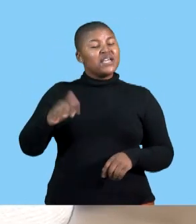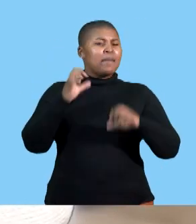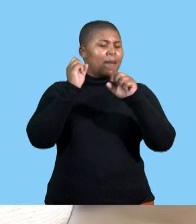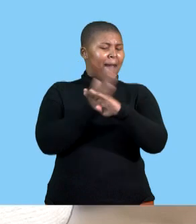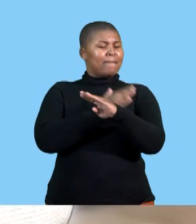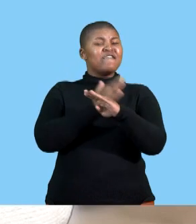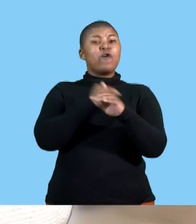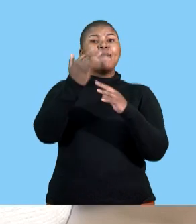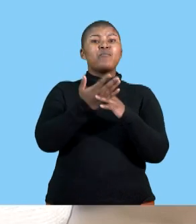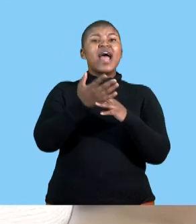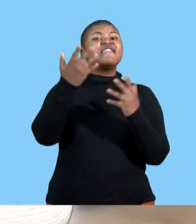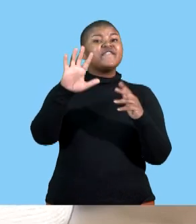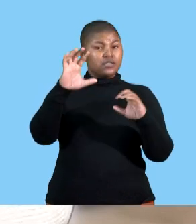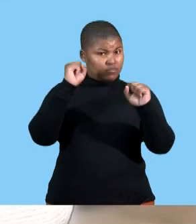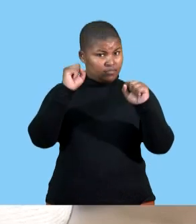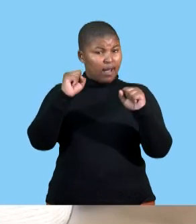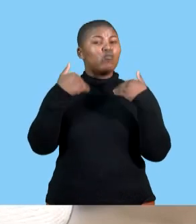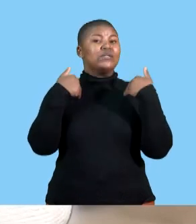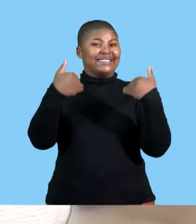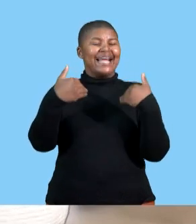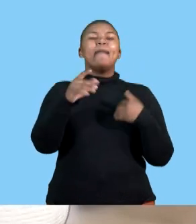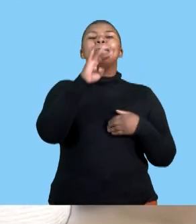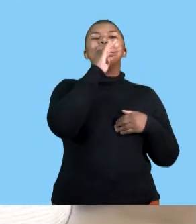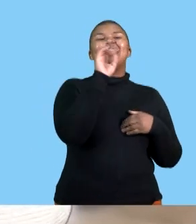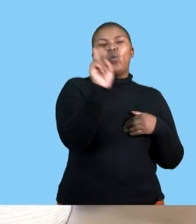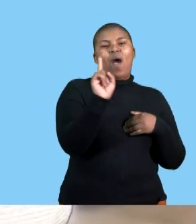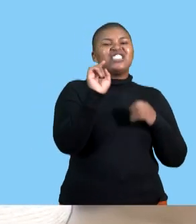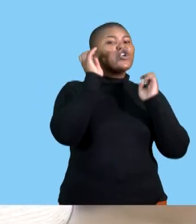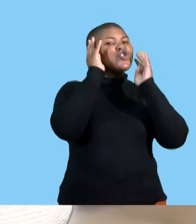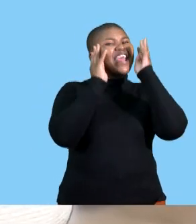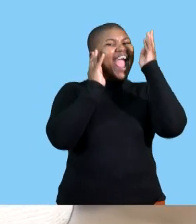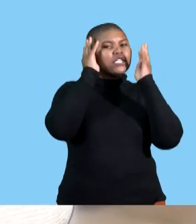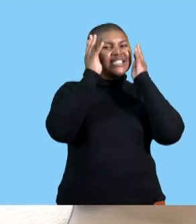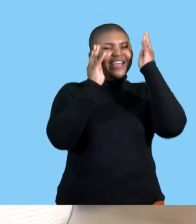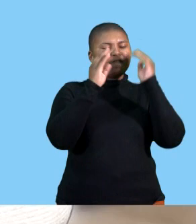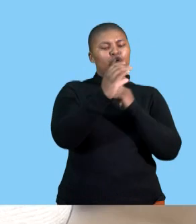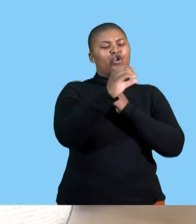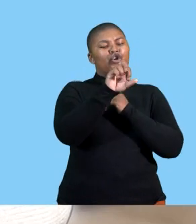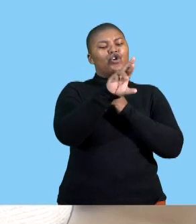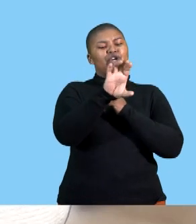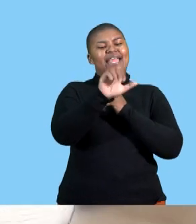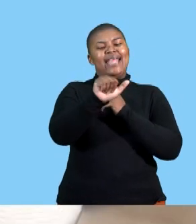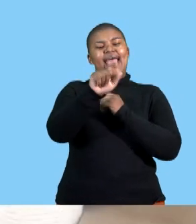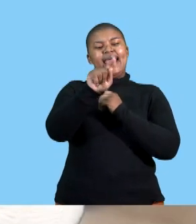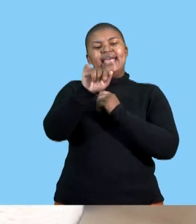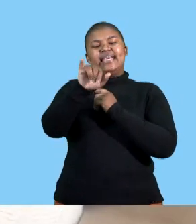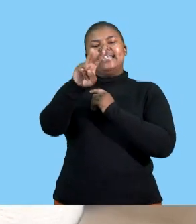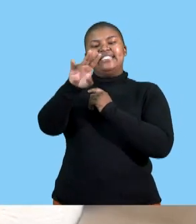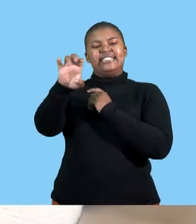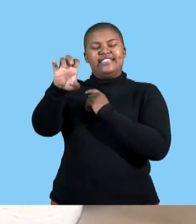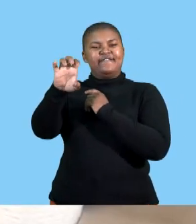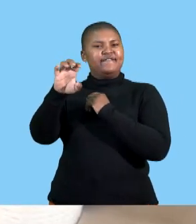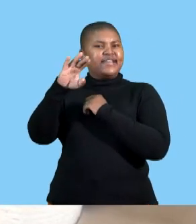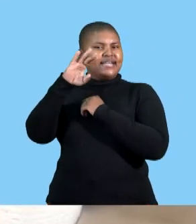we went on an ad break, we said we're going to start off with the meaning of creative thinking. So what is